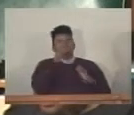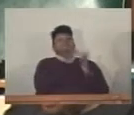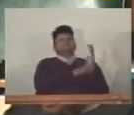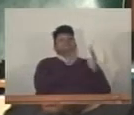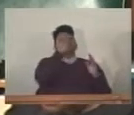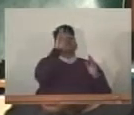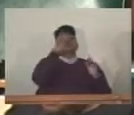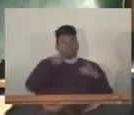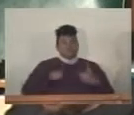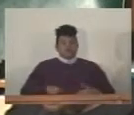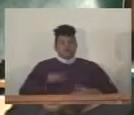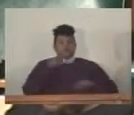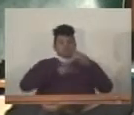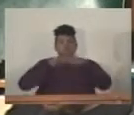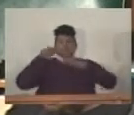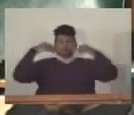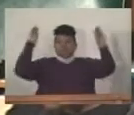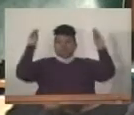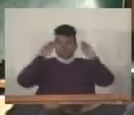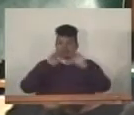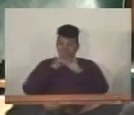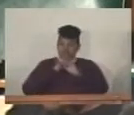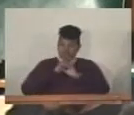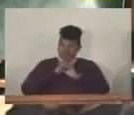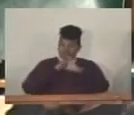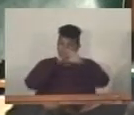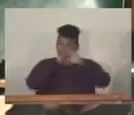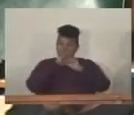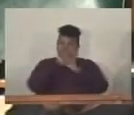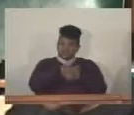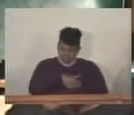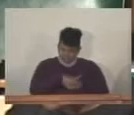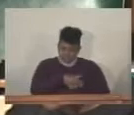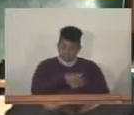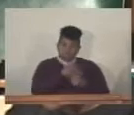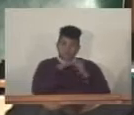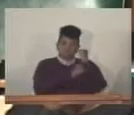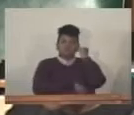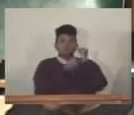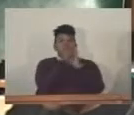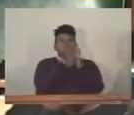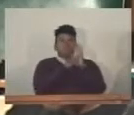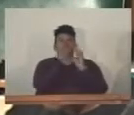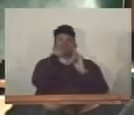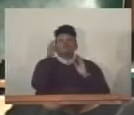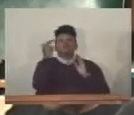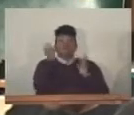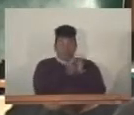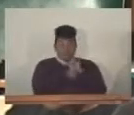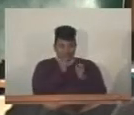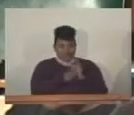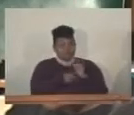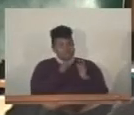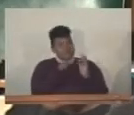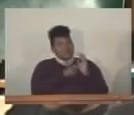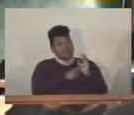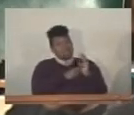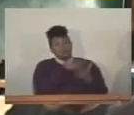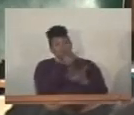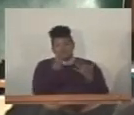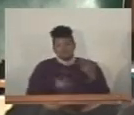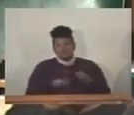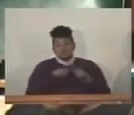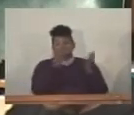has in recent times sought to remedy this by including provisions in legislation to allow the court to make orders at the end of a criminal